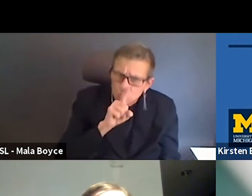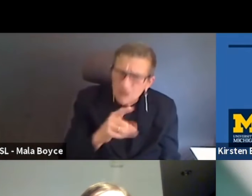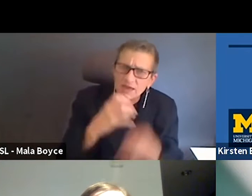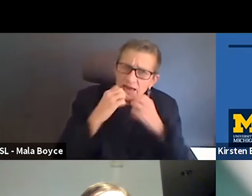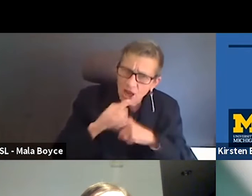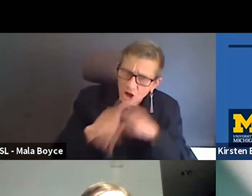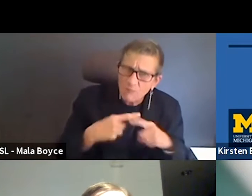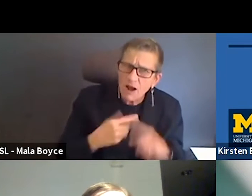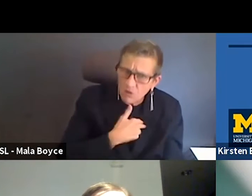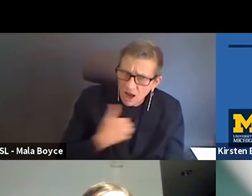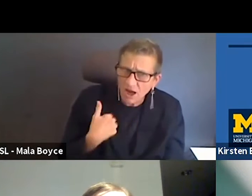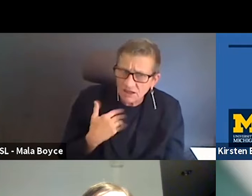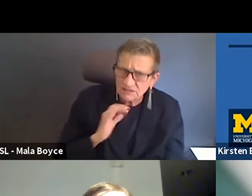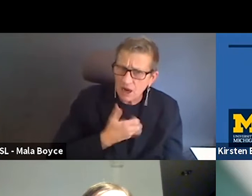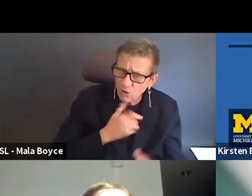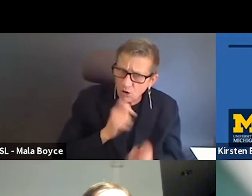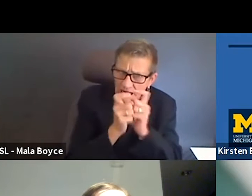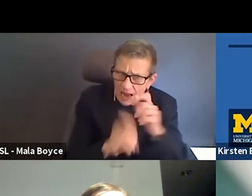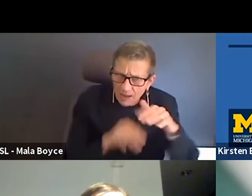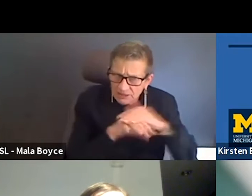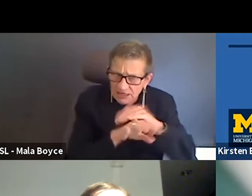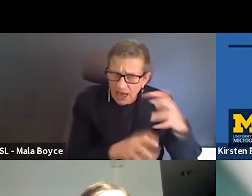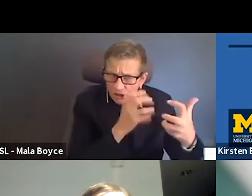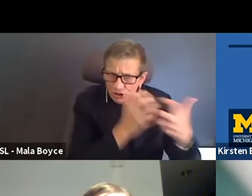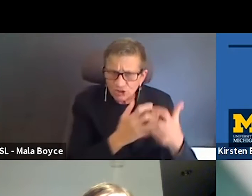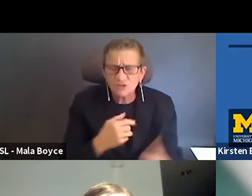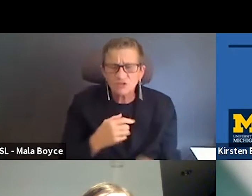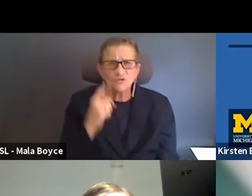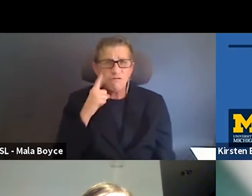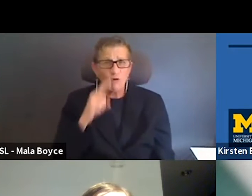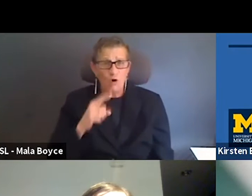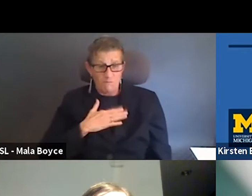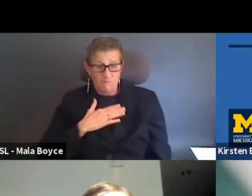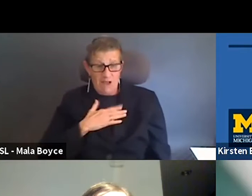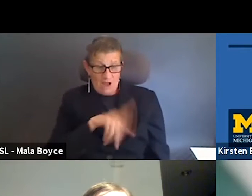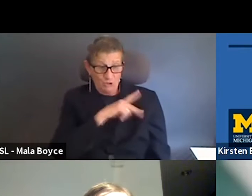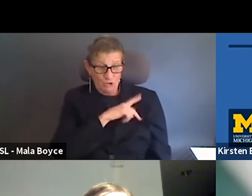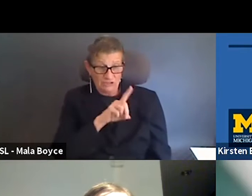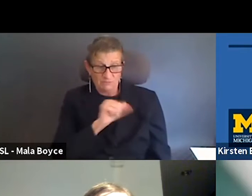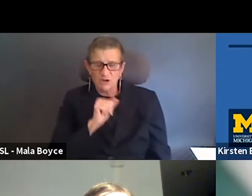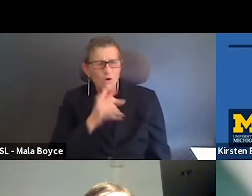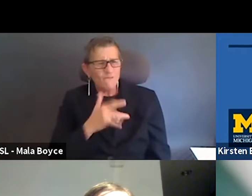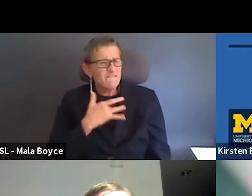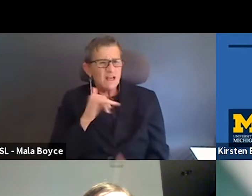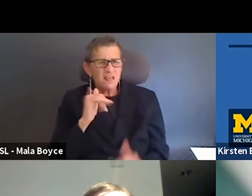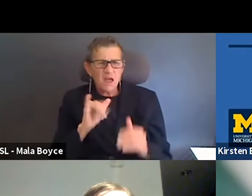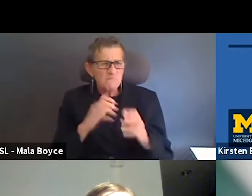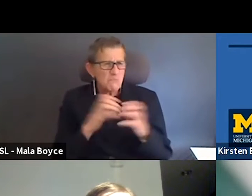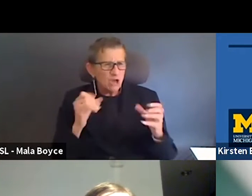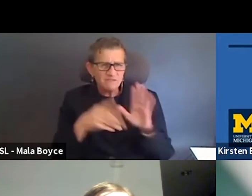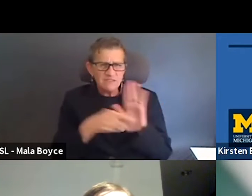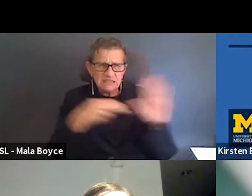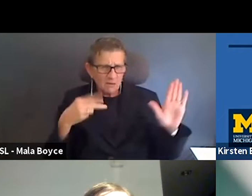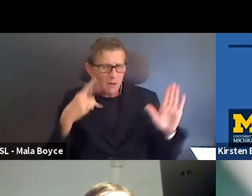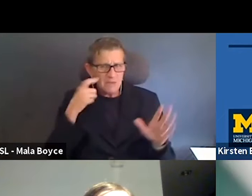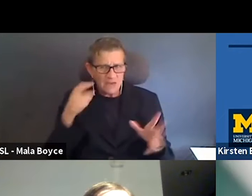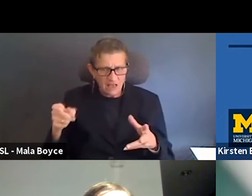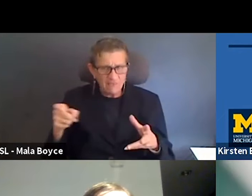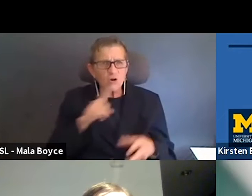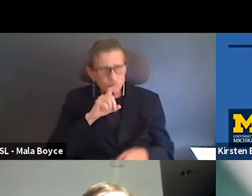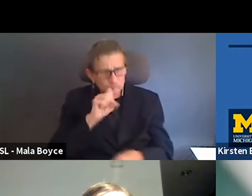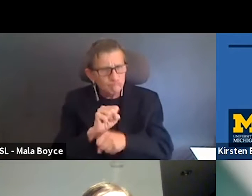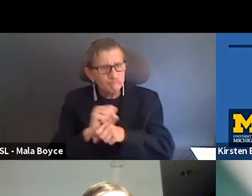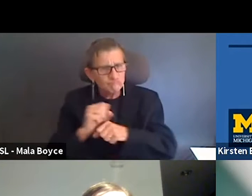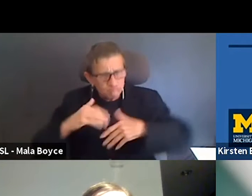job, I don't feel like there's as much of a stigma for my personal disability. because there are steps being taken to